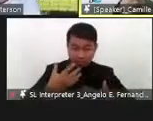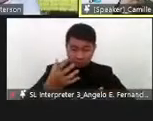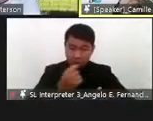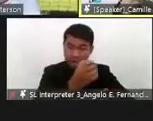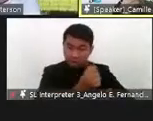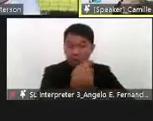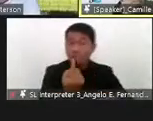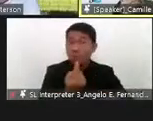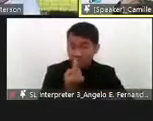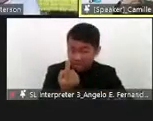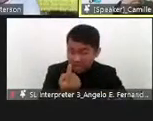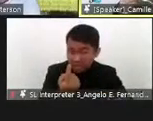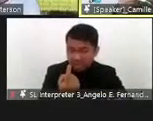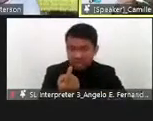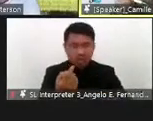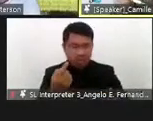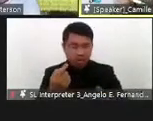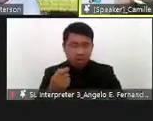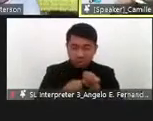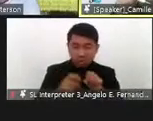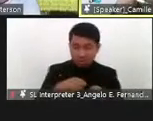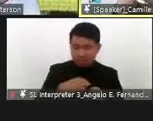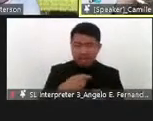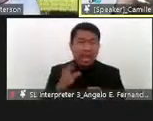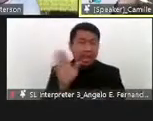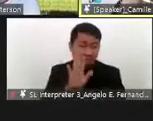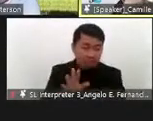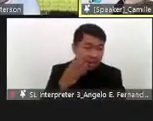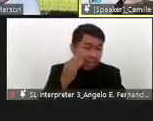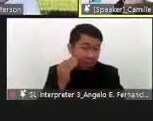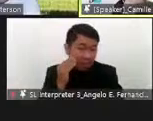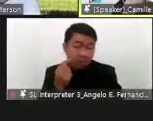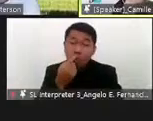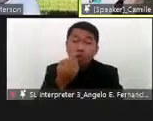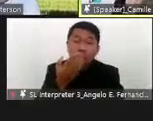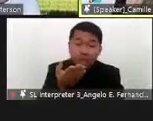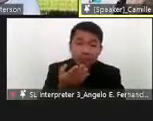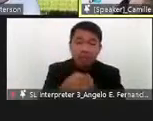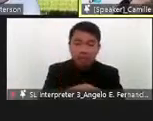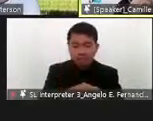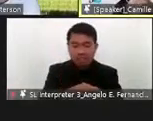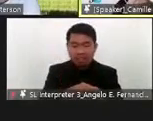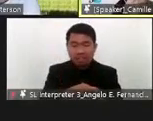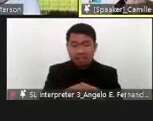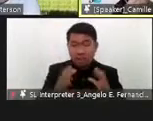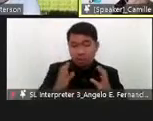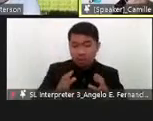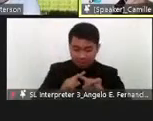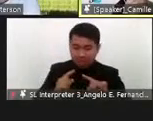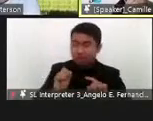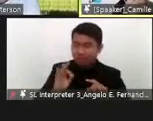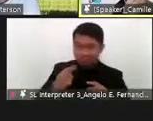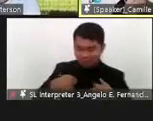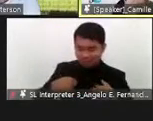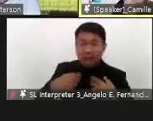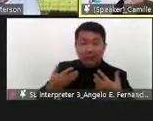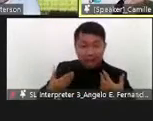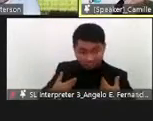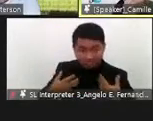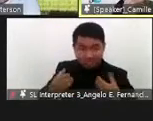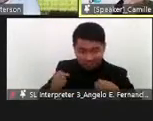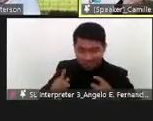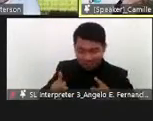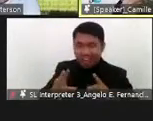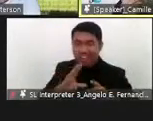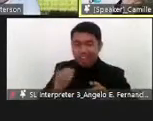able to come across the said fabric, certainly. But if given the opportunity to examine a fabric and compare it to